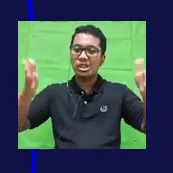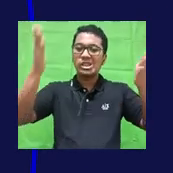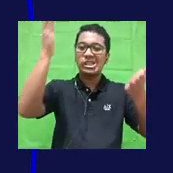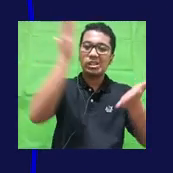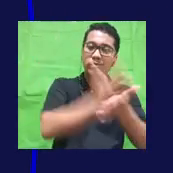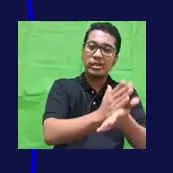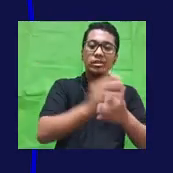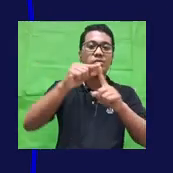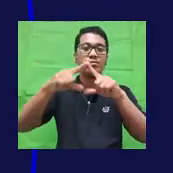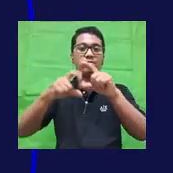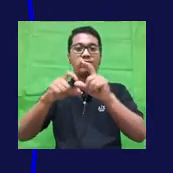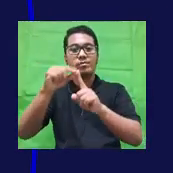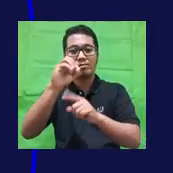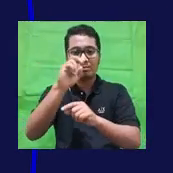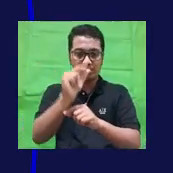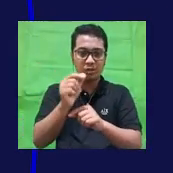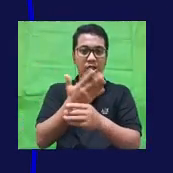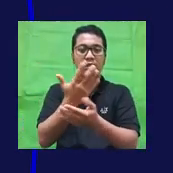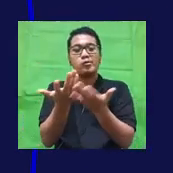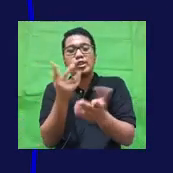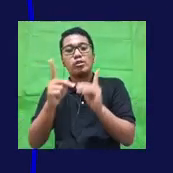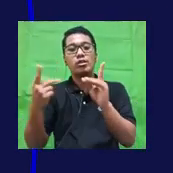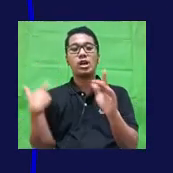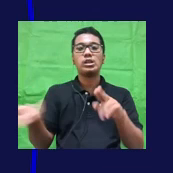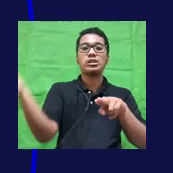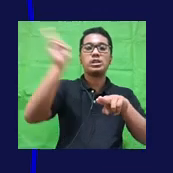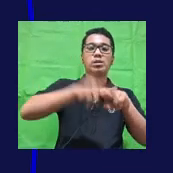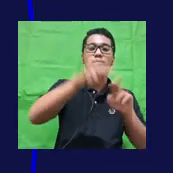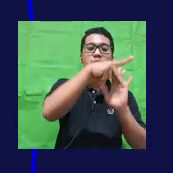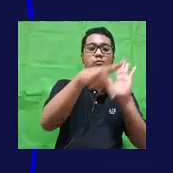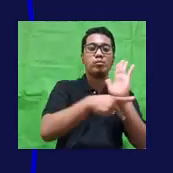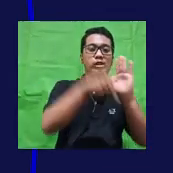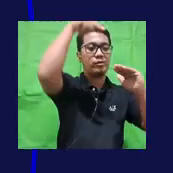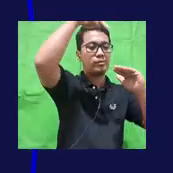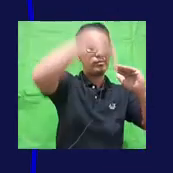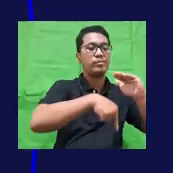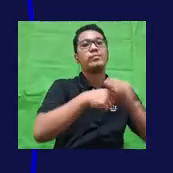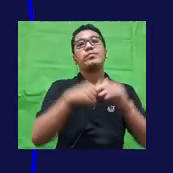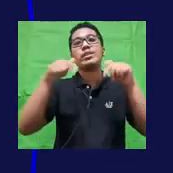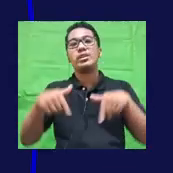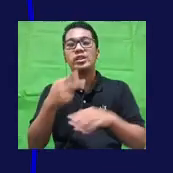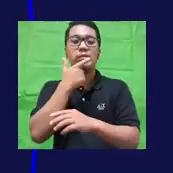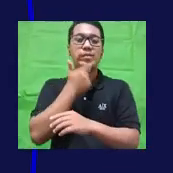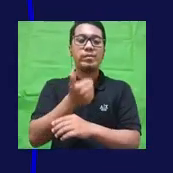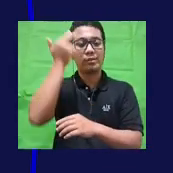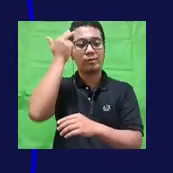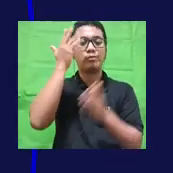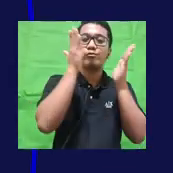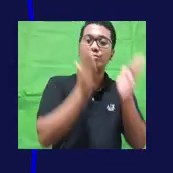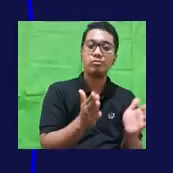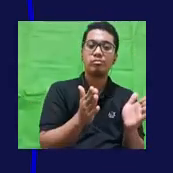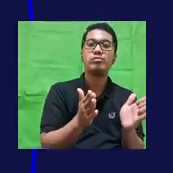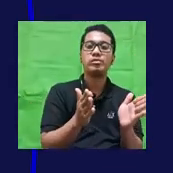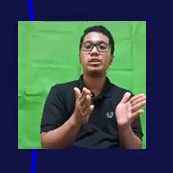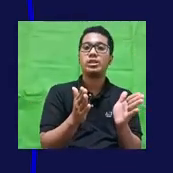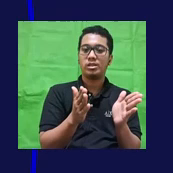profound project and a more intense project. It's very important short stays, but sometimes I think that short stay residency, they can be a